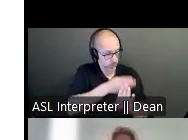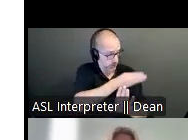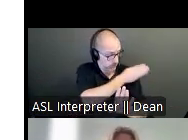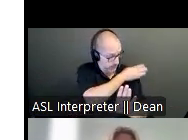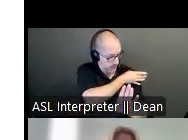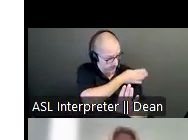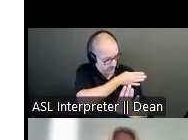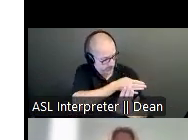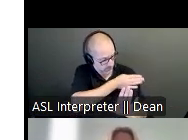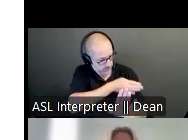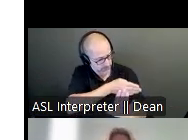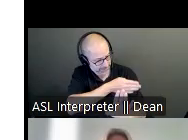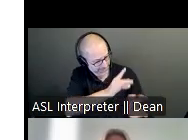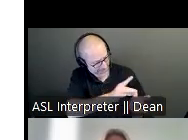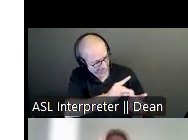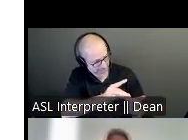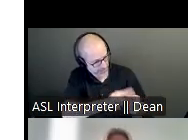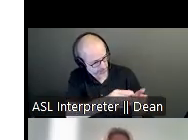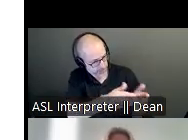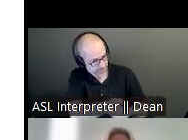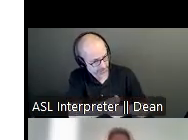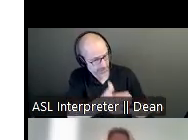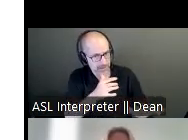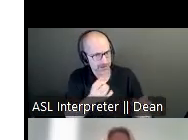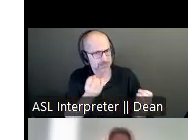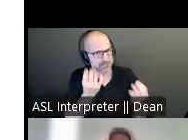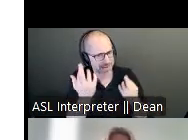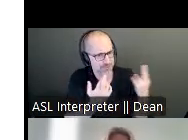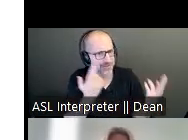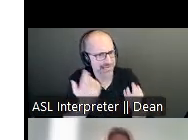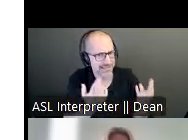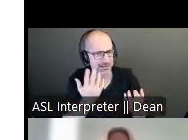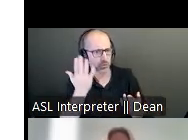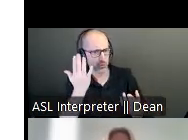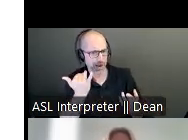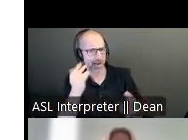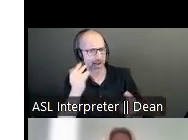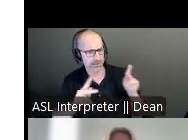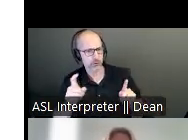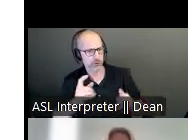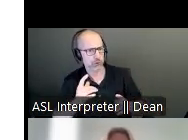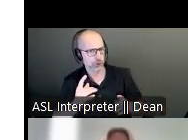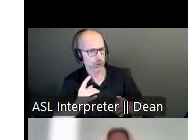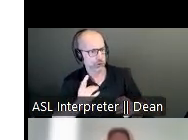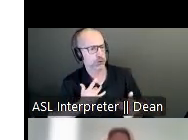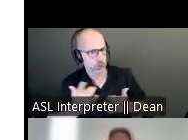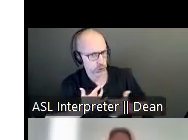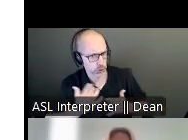deaths, there were many risk factors and reasons for professionals to raise concerns about the potential dangers of access to firearms.